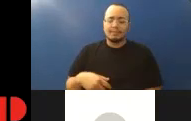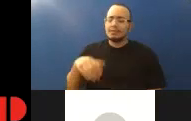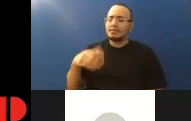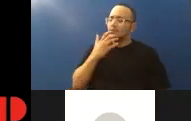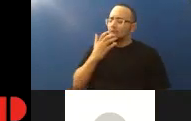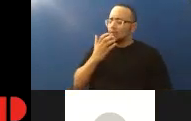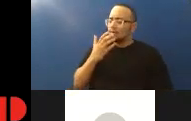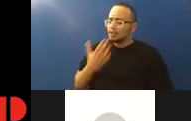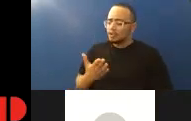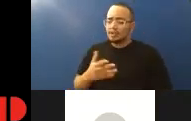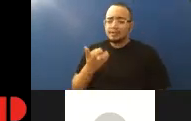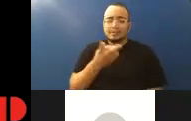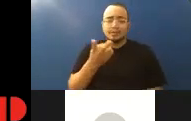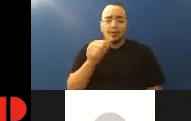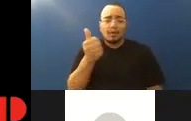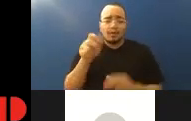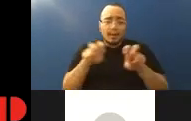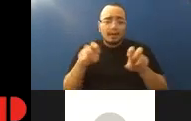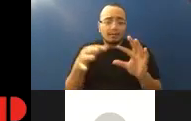people?